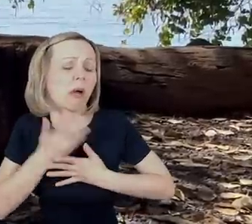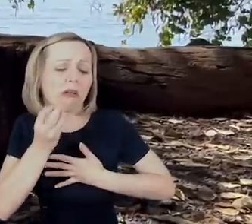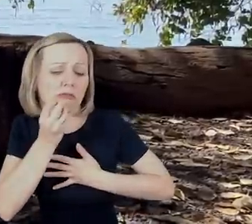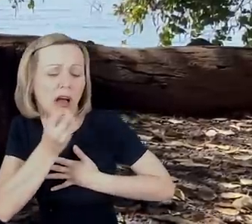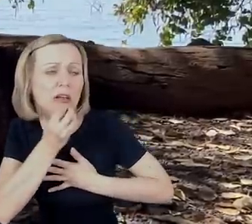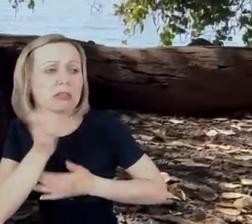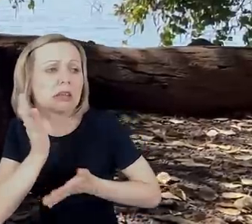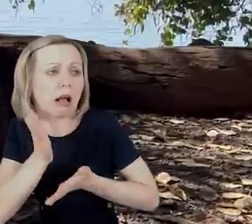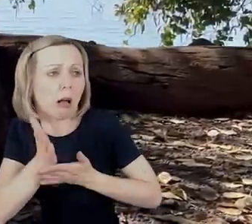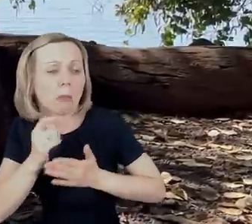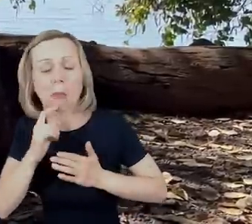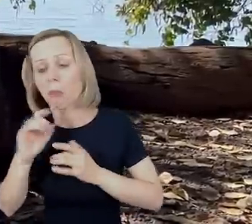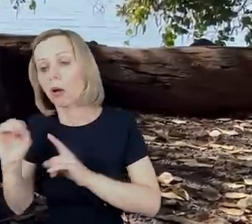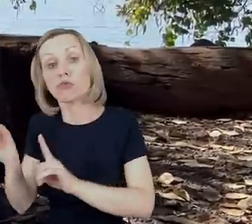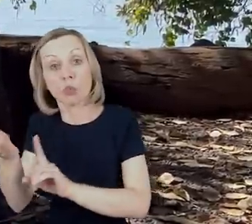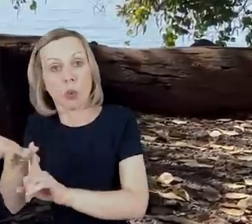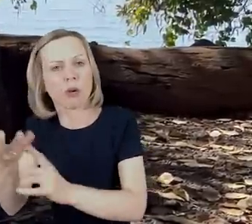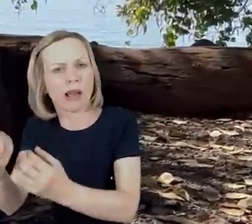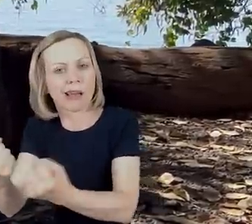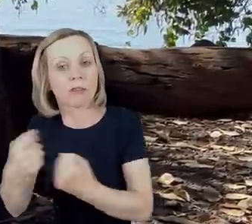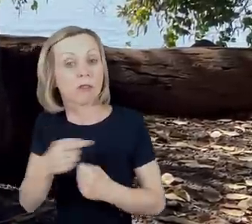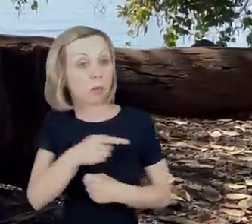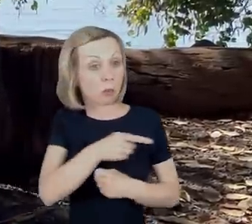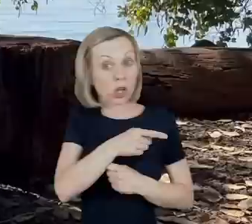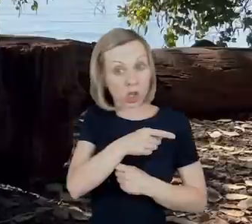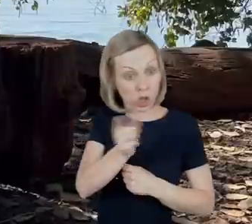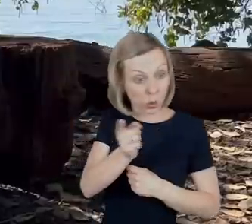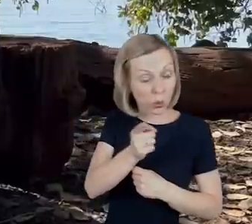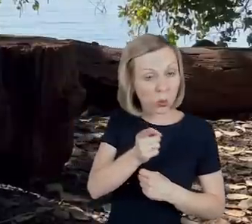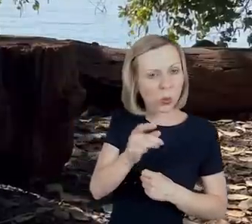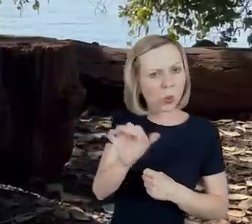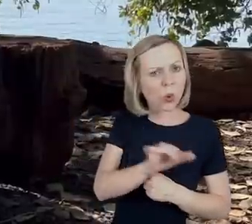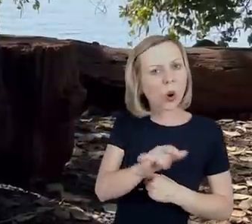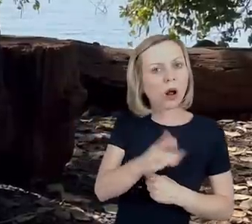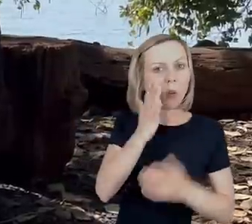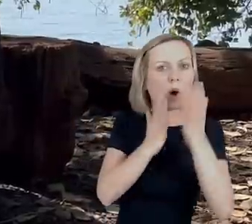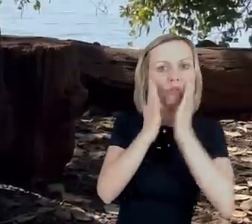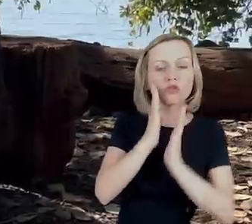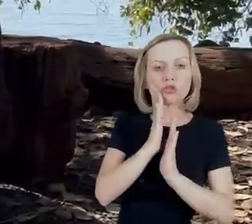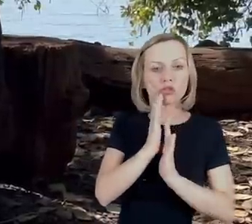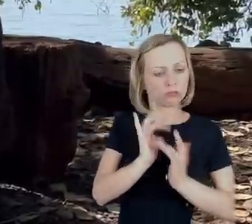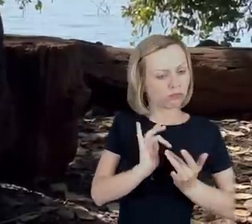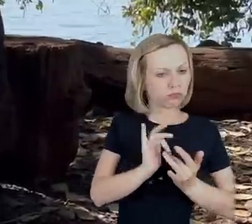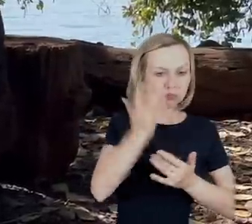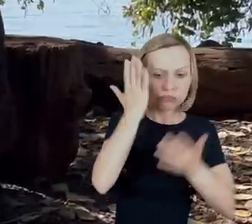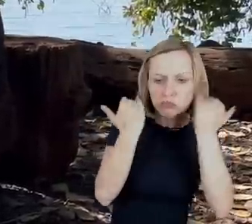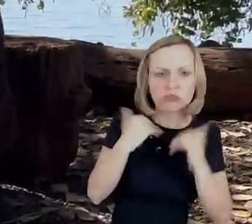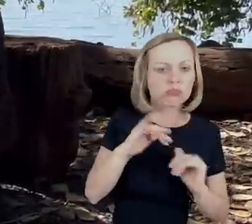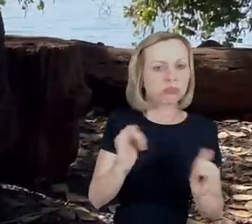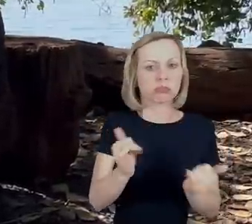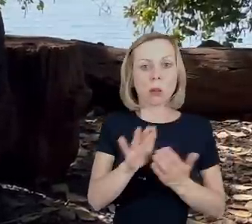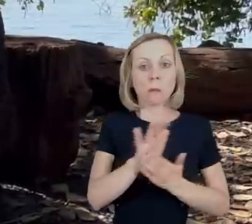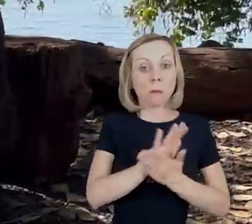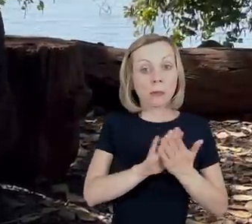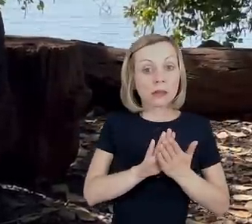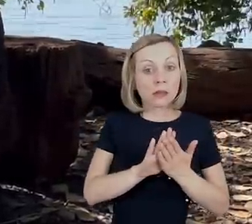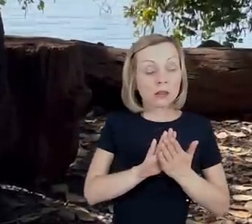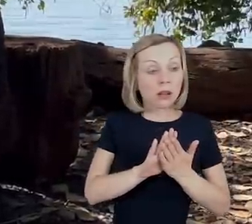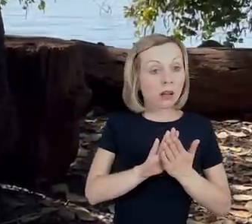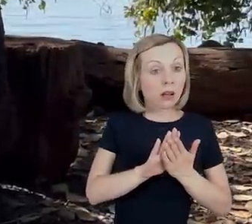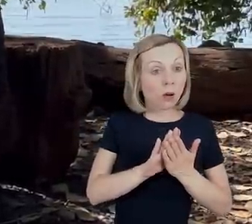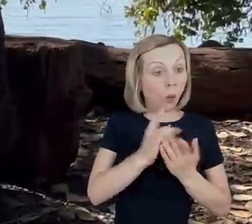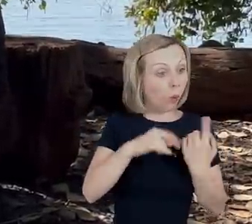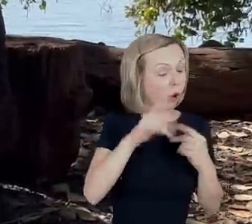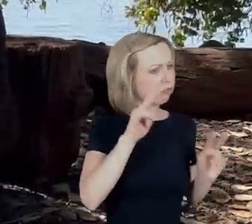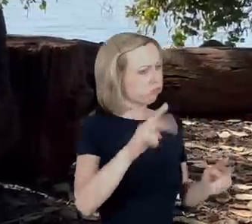reward. But when you fast, put oil on your head and wash your face, so that your fasting may be seen not